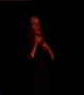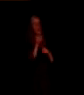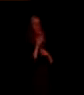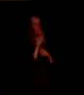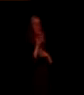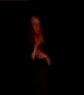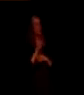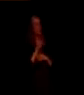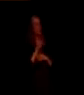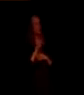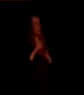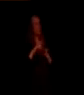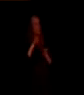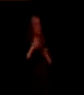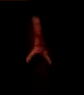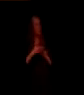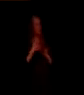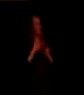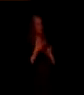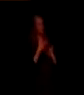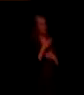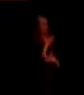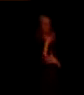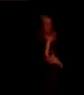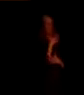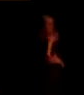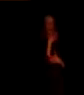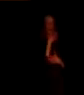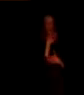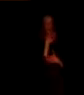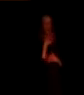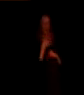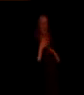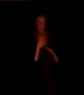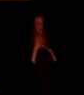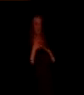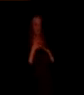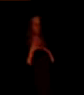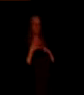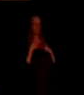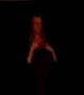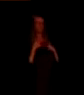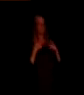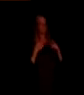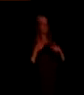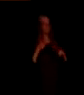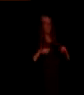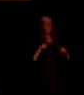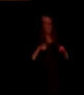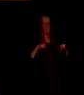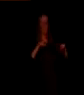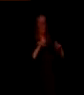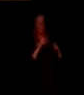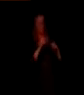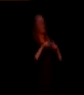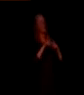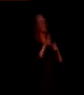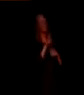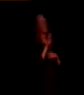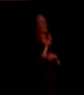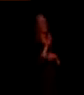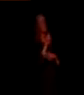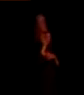agricultural commodity gaming. And Reagan told